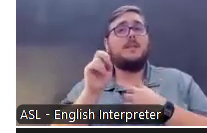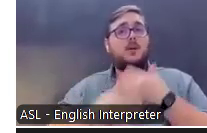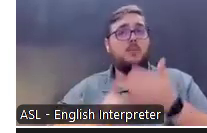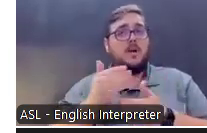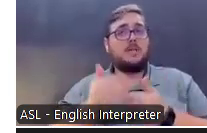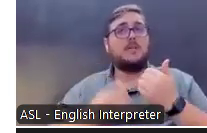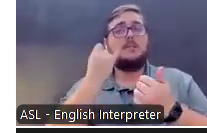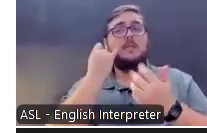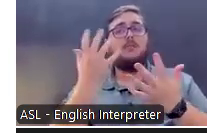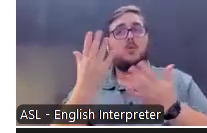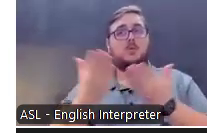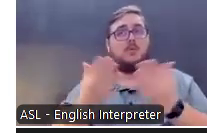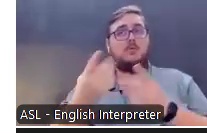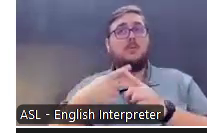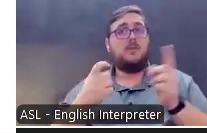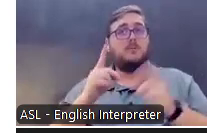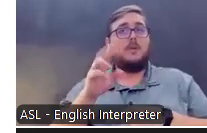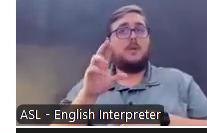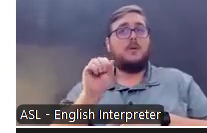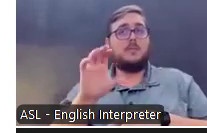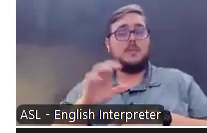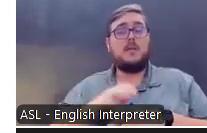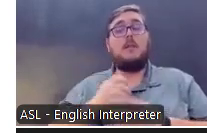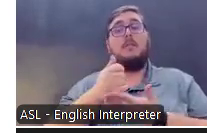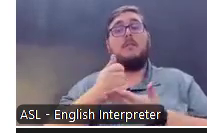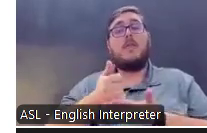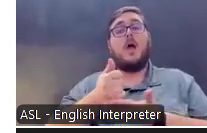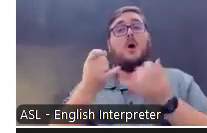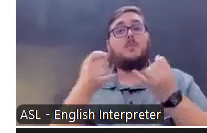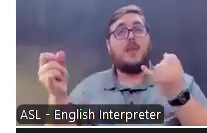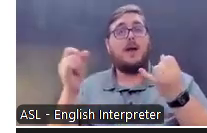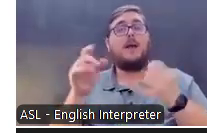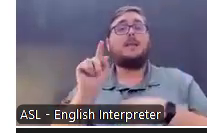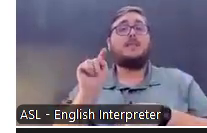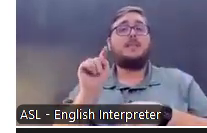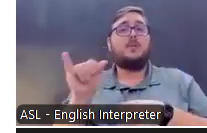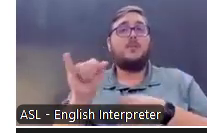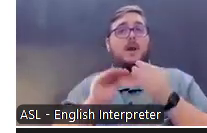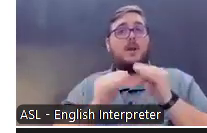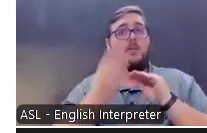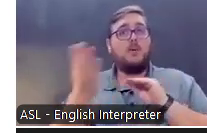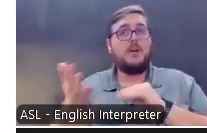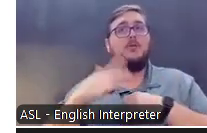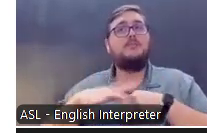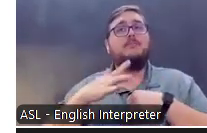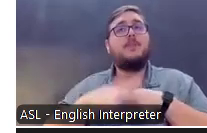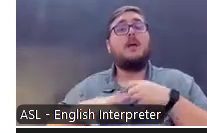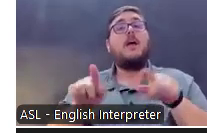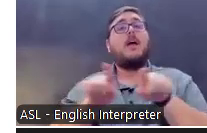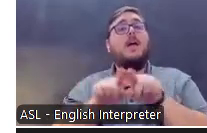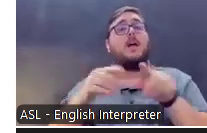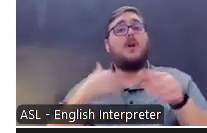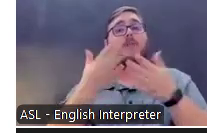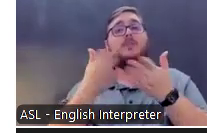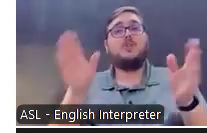The helpline is on here, as well as the TTY number. We also have a general information email. And finally,